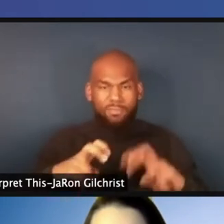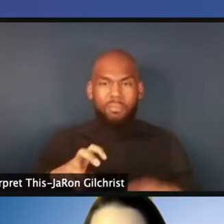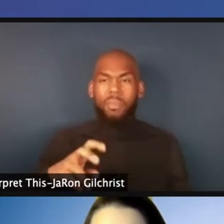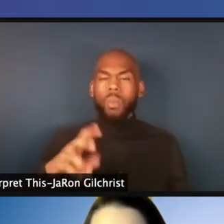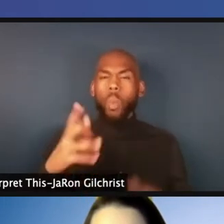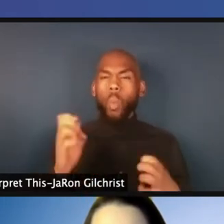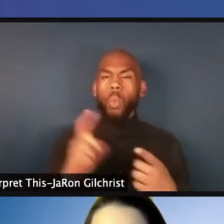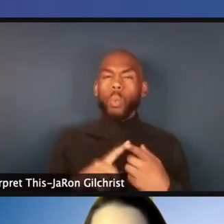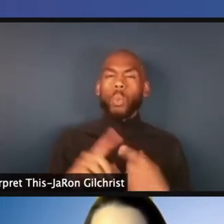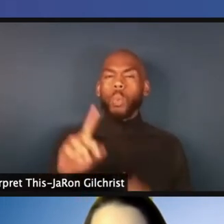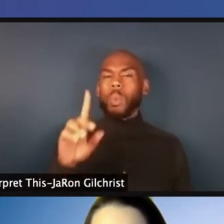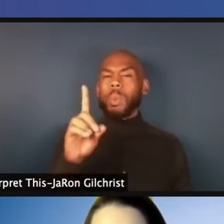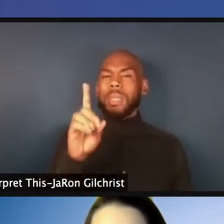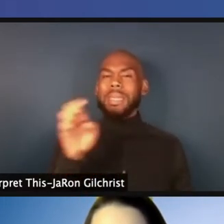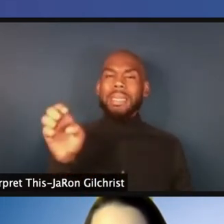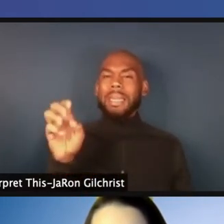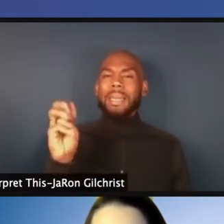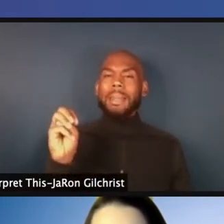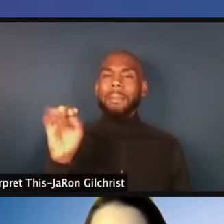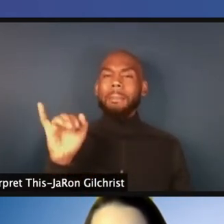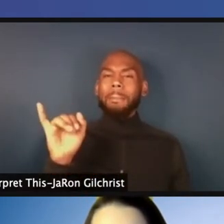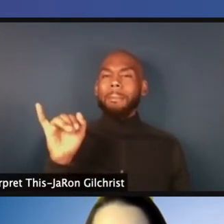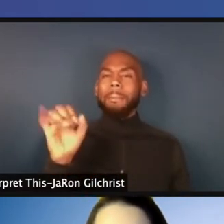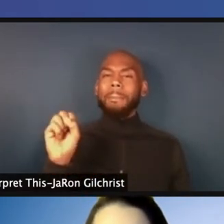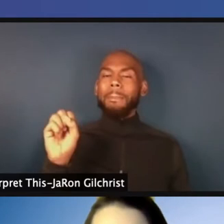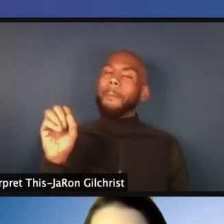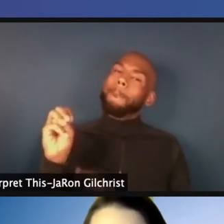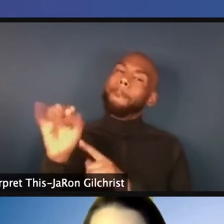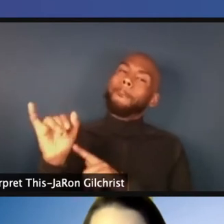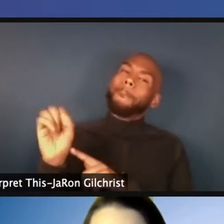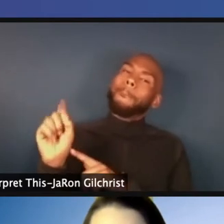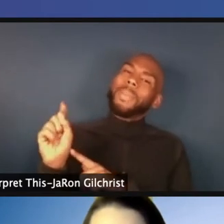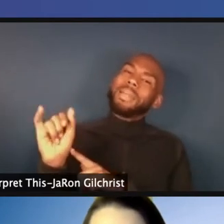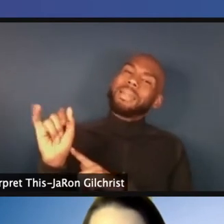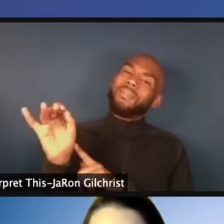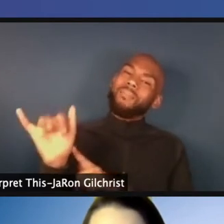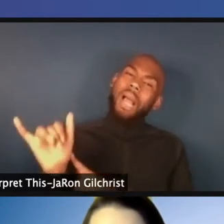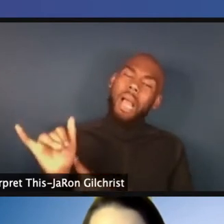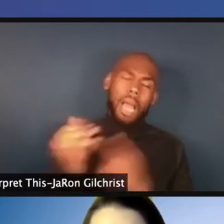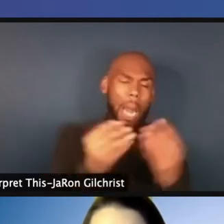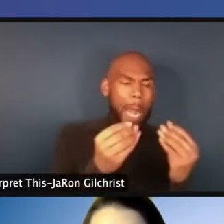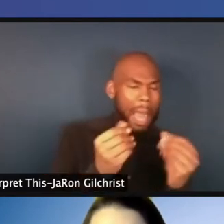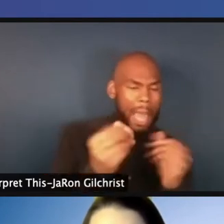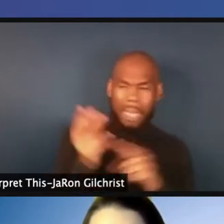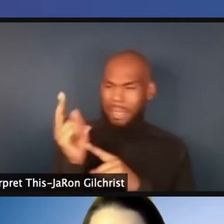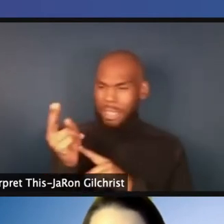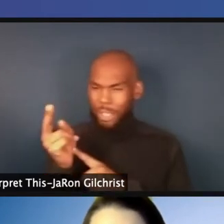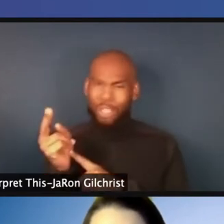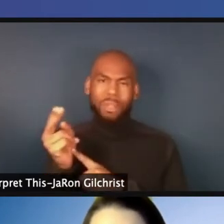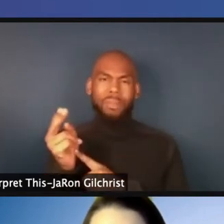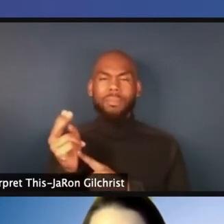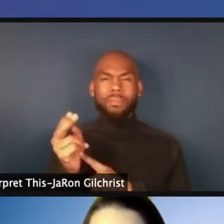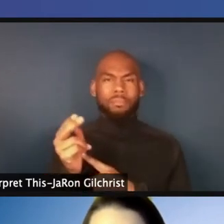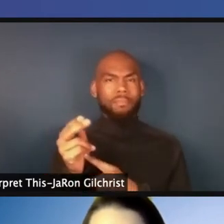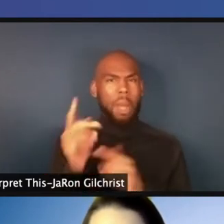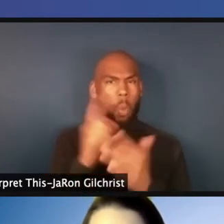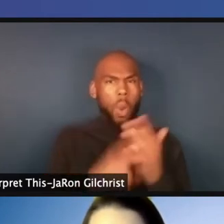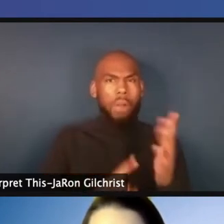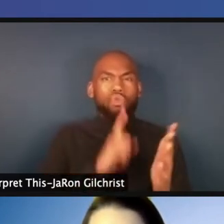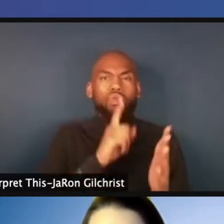demystifying, you know, what we mean by right relationship to land and history. And, you know, the